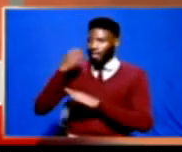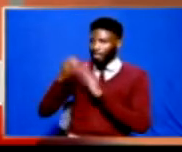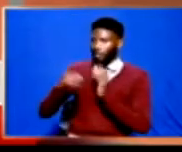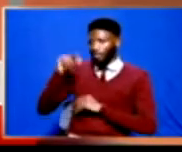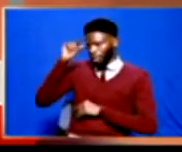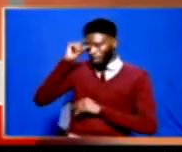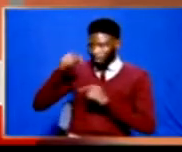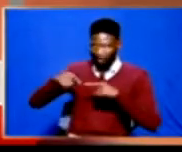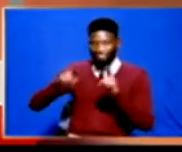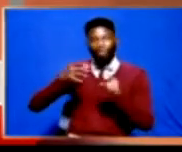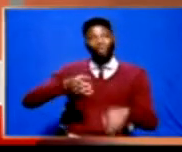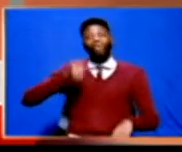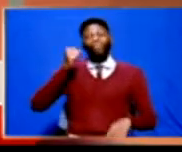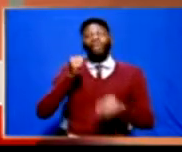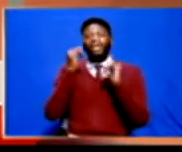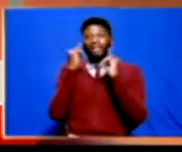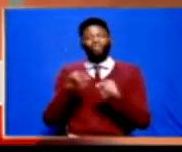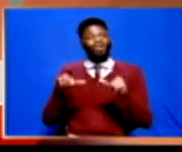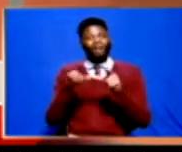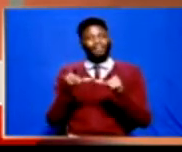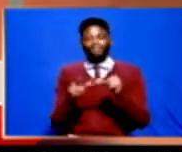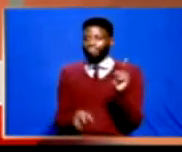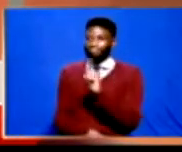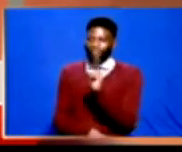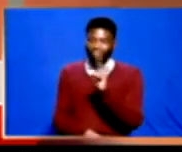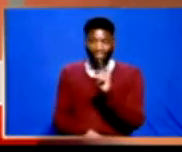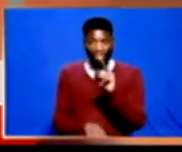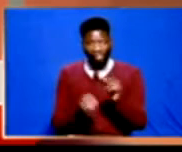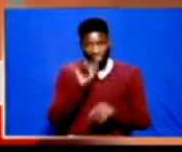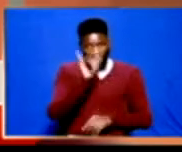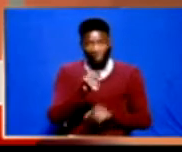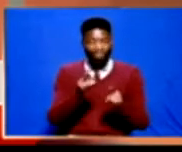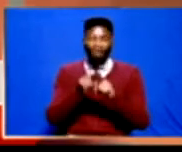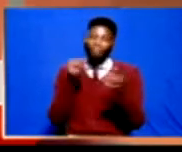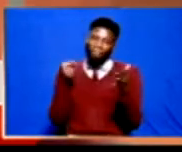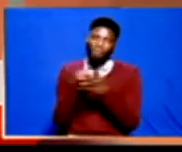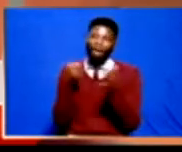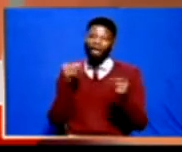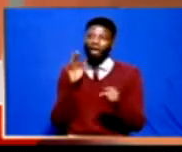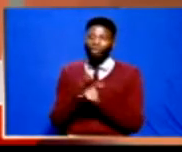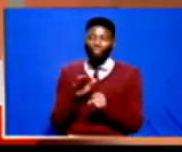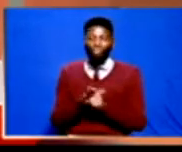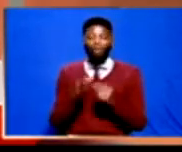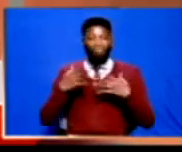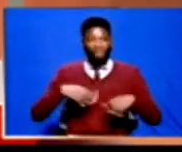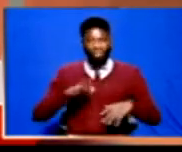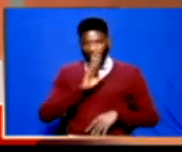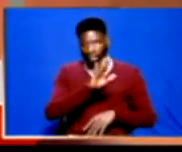of new licenses in the country, and I think that has greatly impacted the ability of people to get renewals.